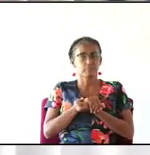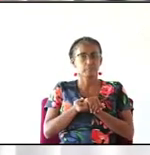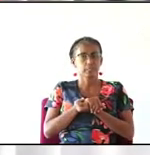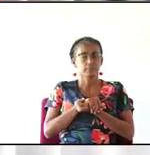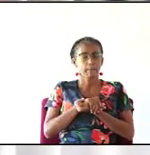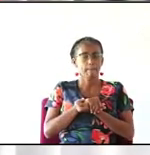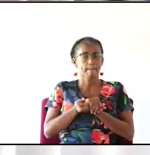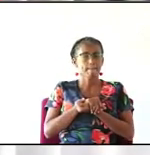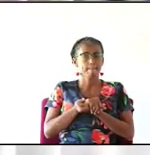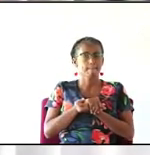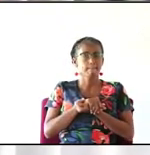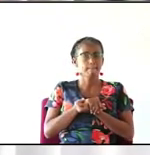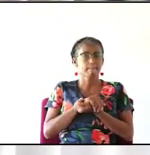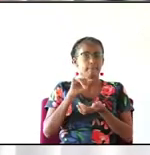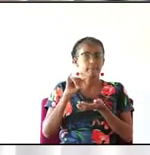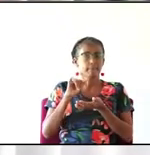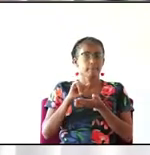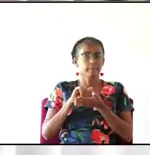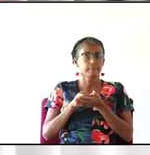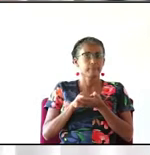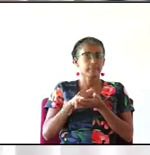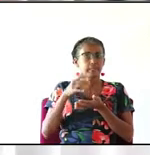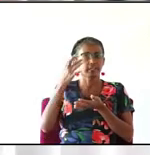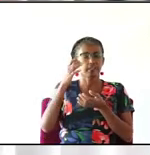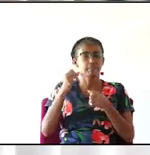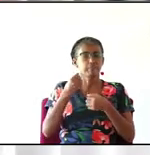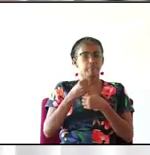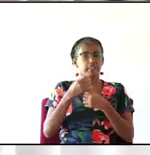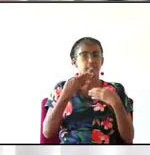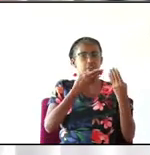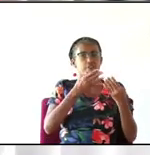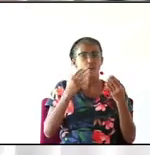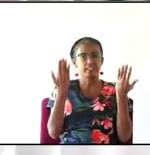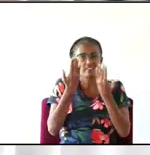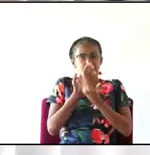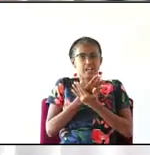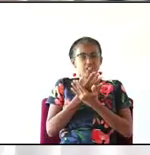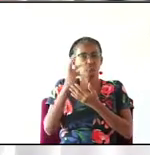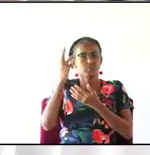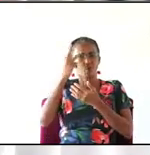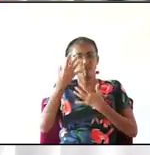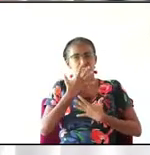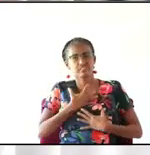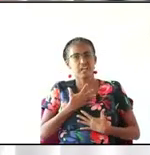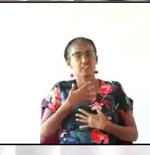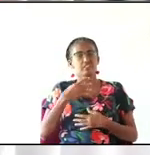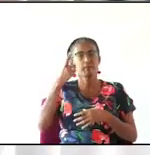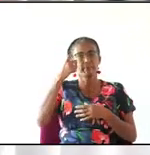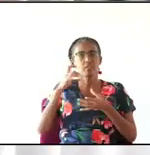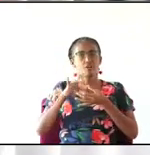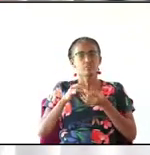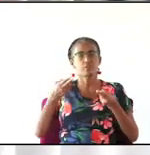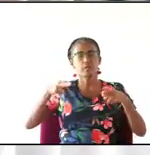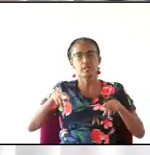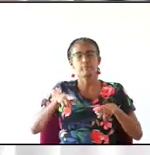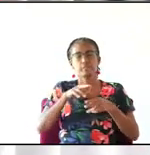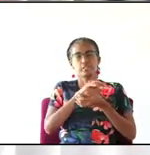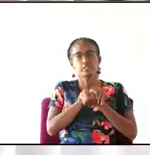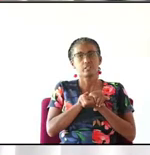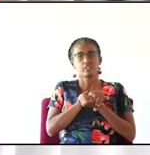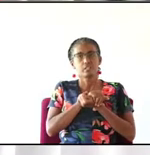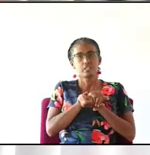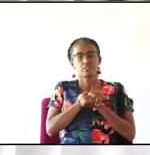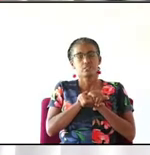diagnosed with cancer, that sense of darkness that surrounds you, only God can really take you out of